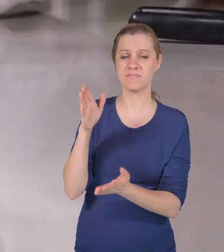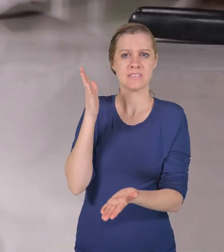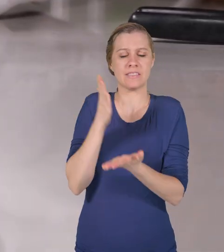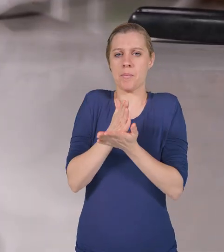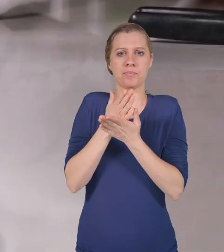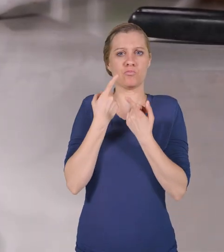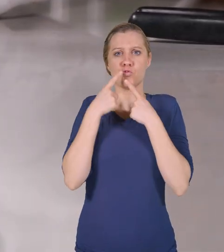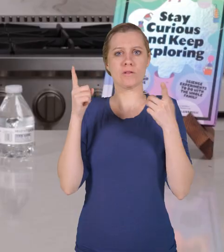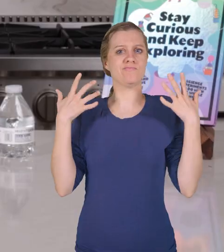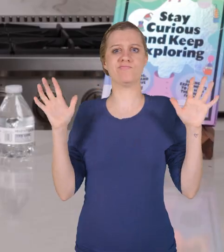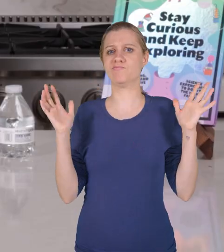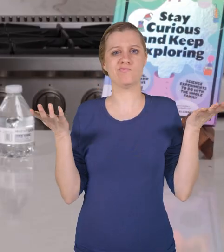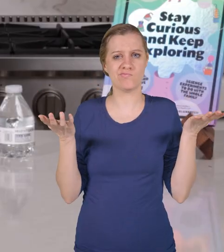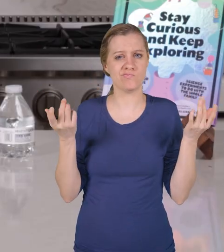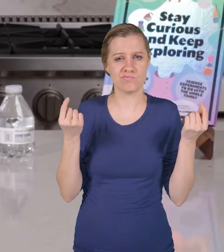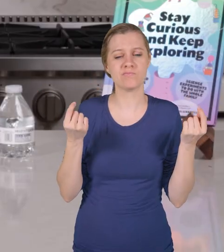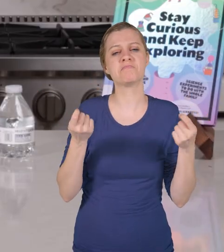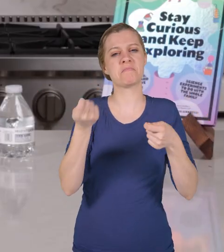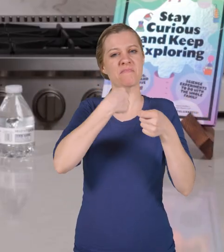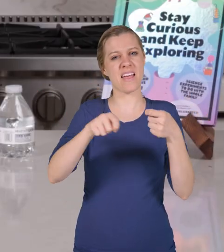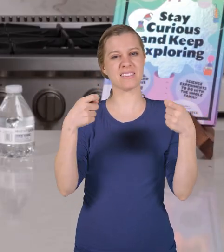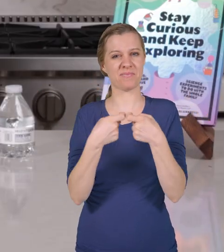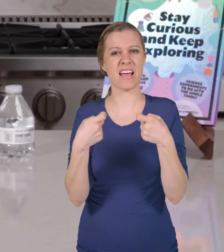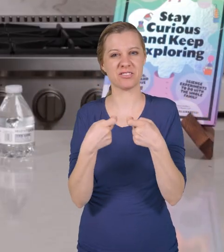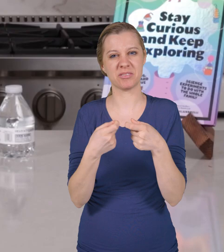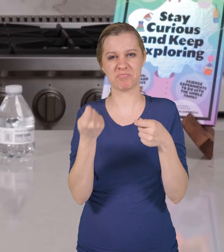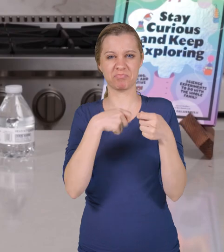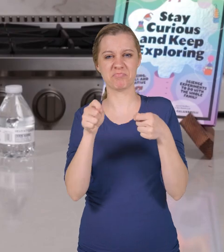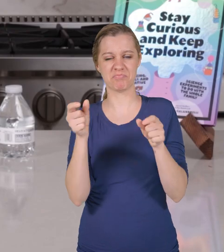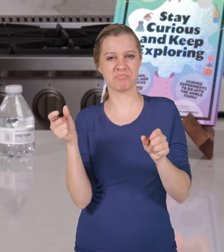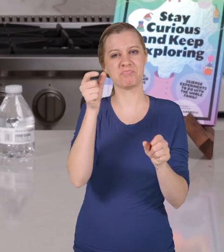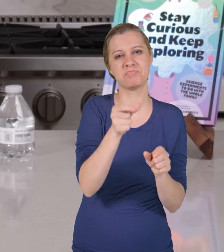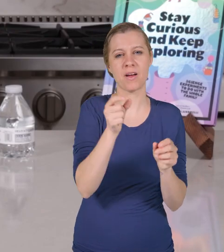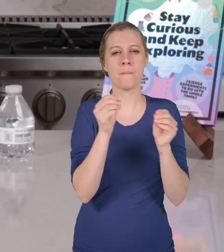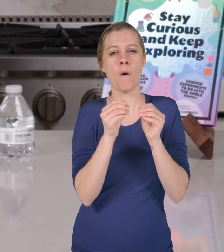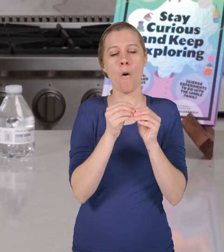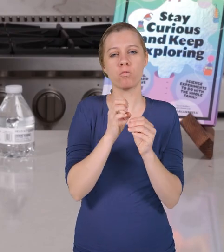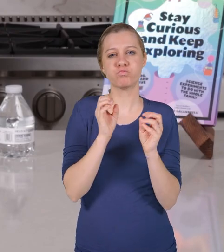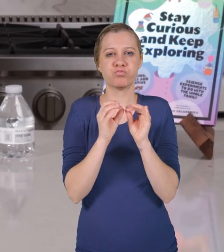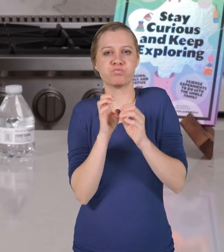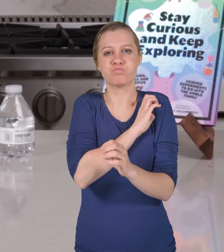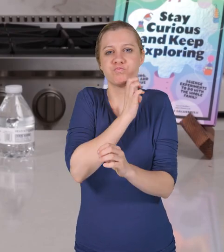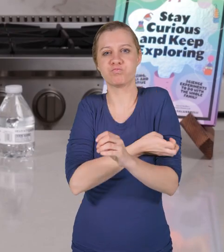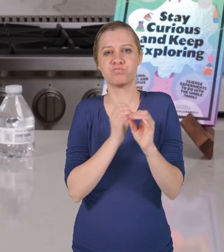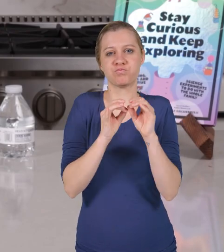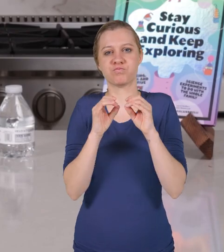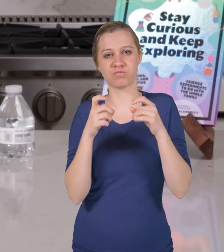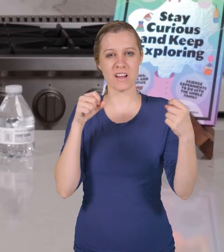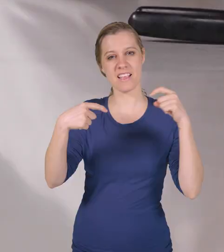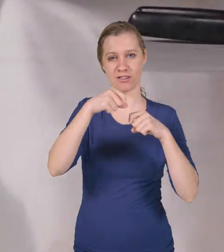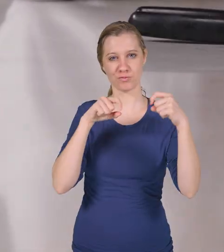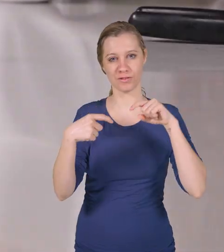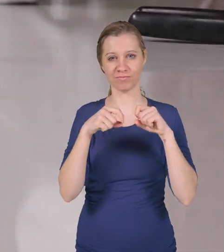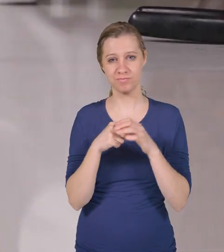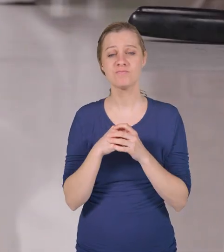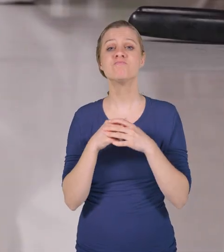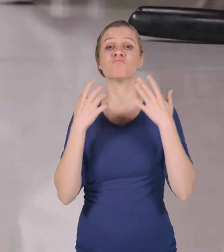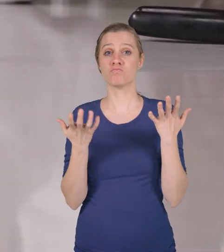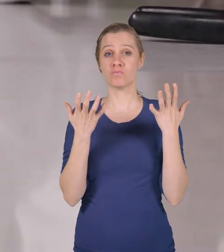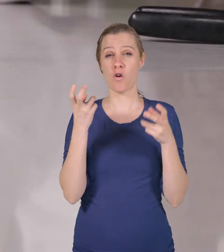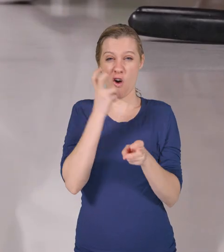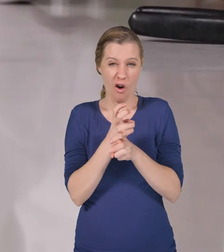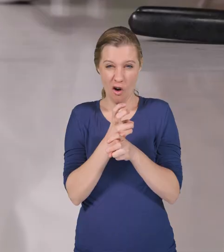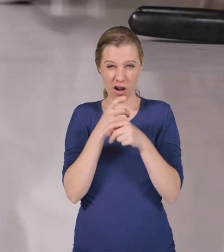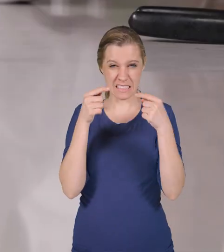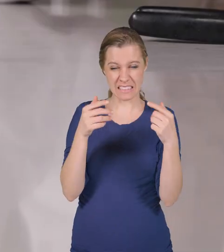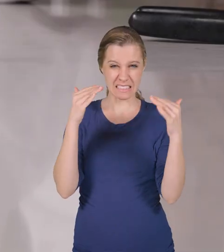stops working, then you can just replace your battery and get more juice, get more electrons, and continue to do this. Now, if you're also having a